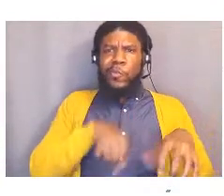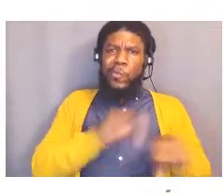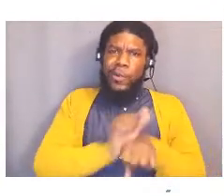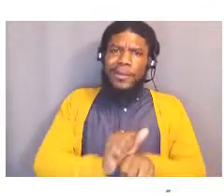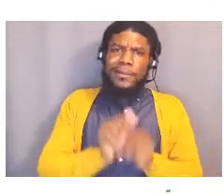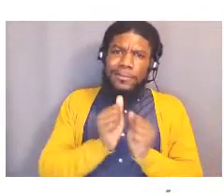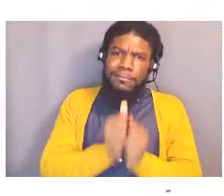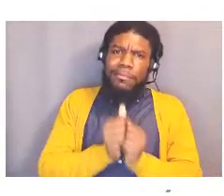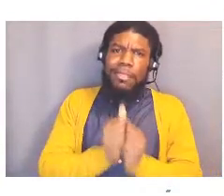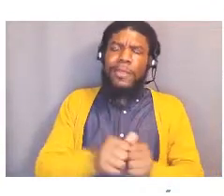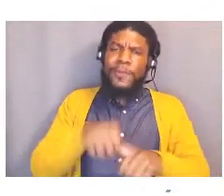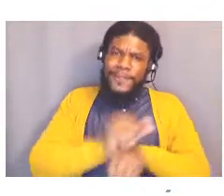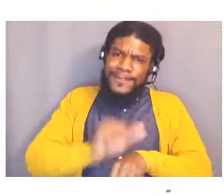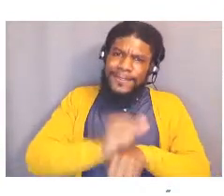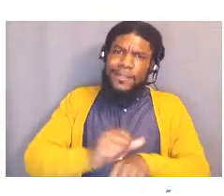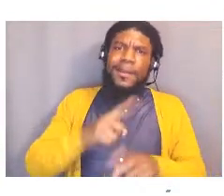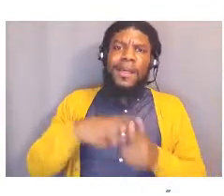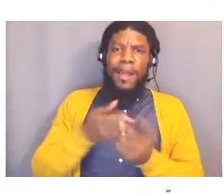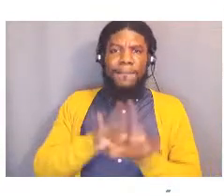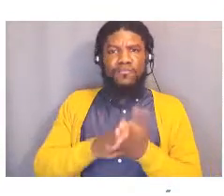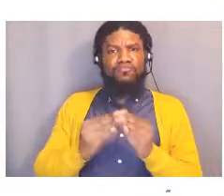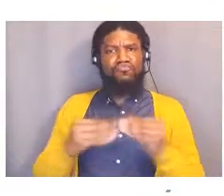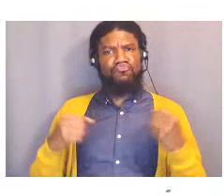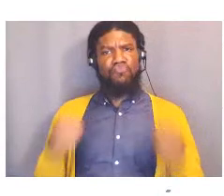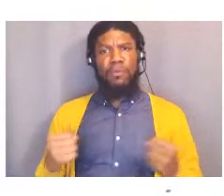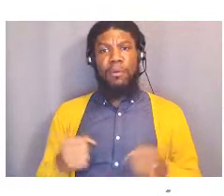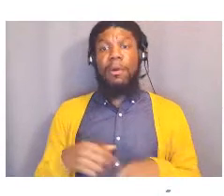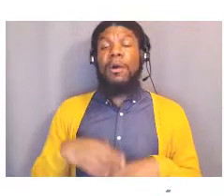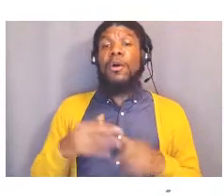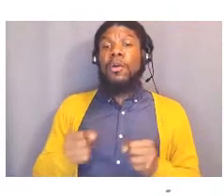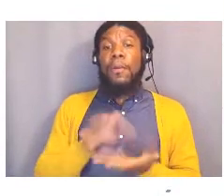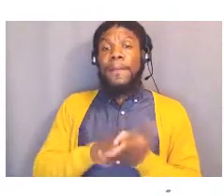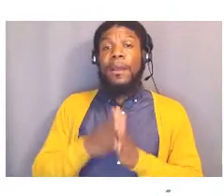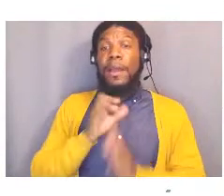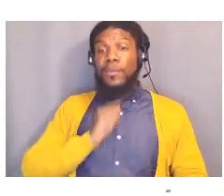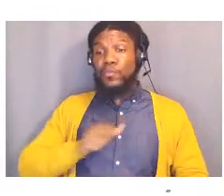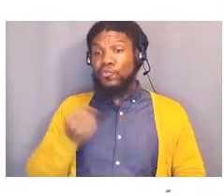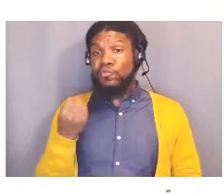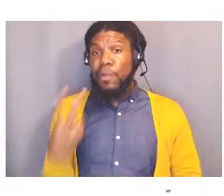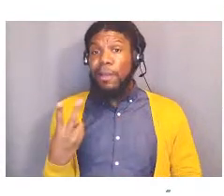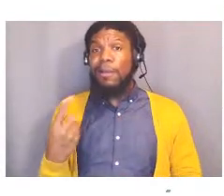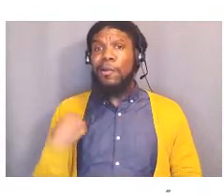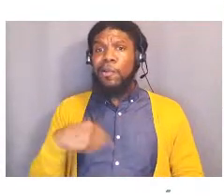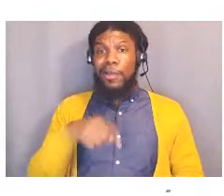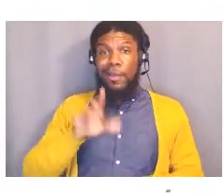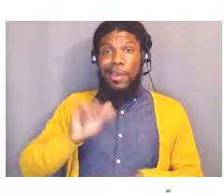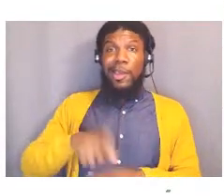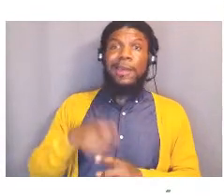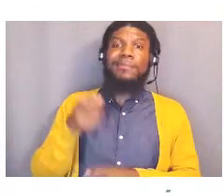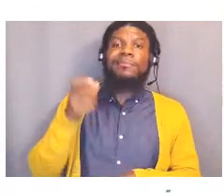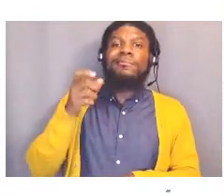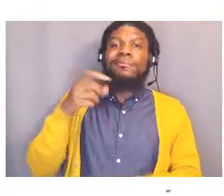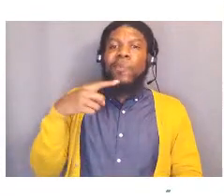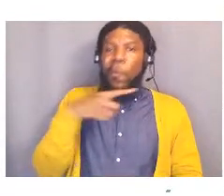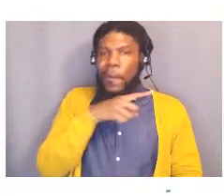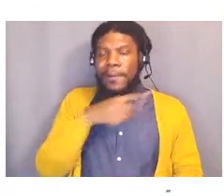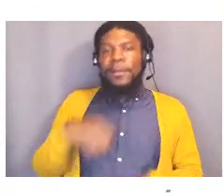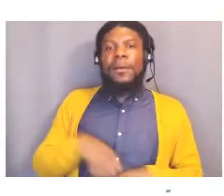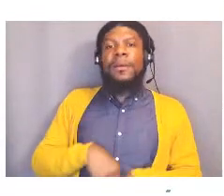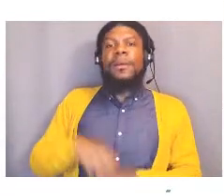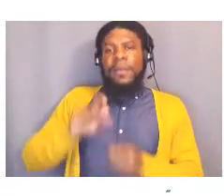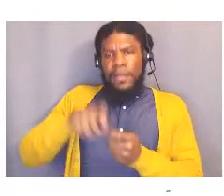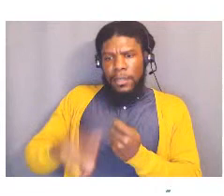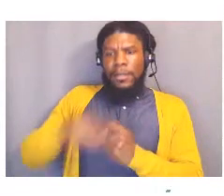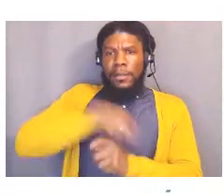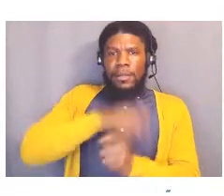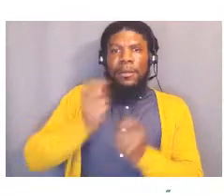time when I was only about 12 years old, we were shucking corn, having a shucking corn contest between Mr. Barrett Darkey